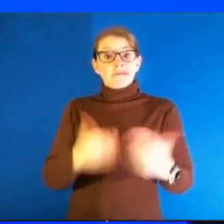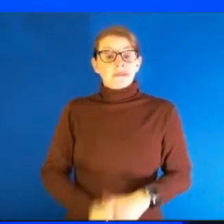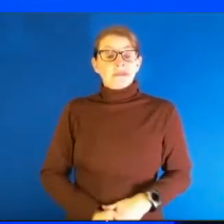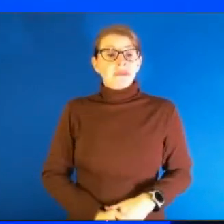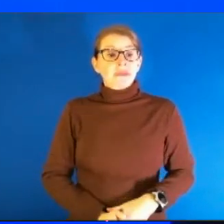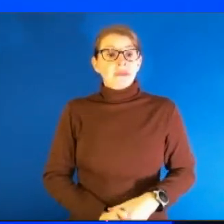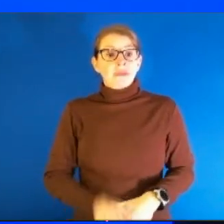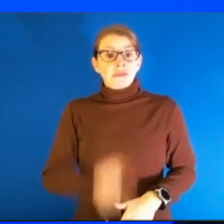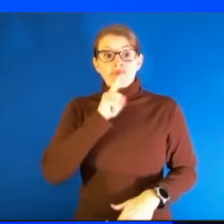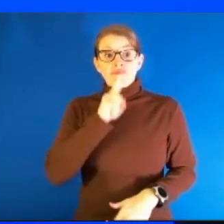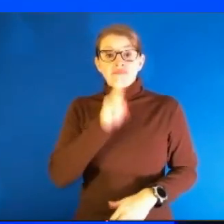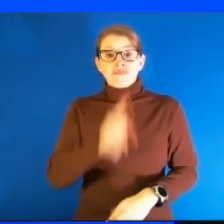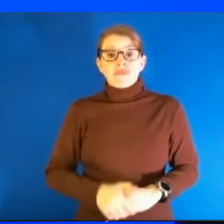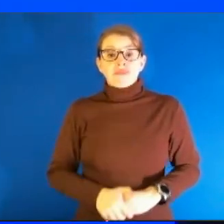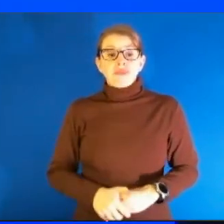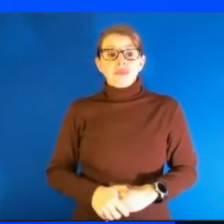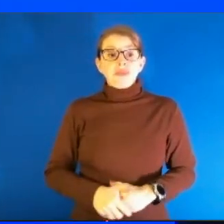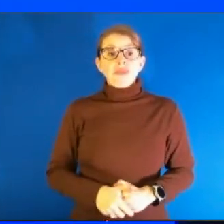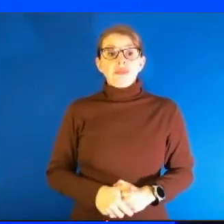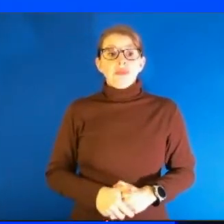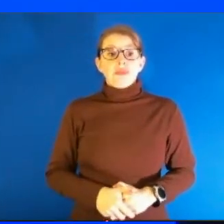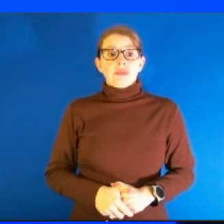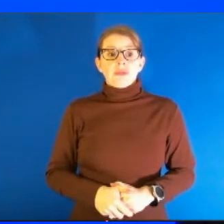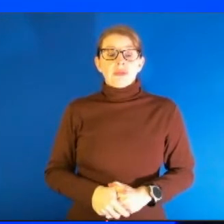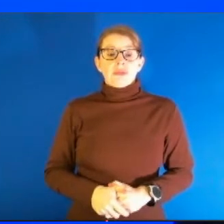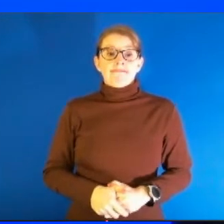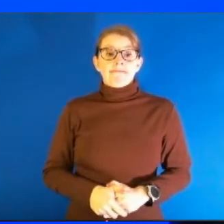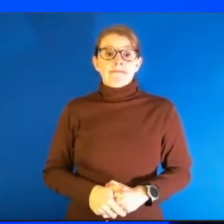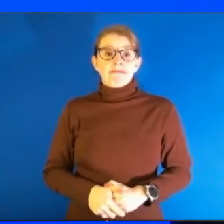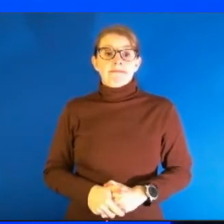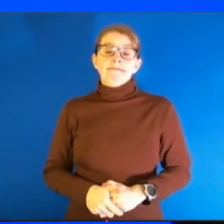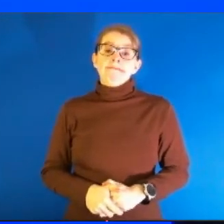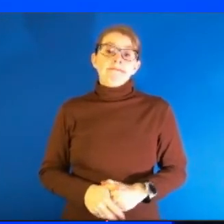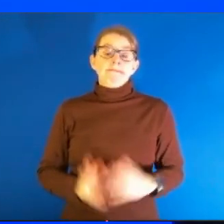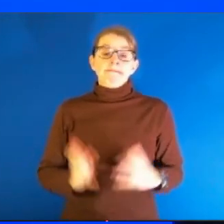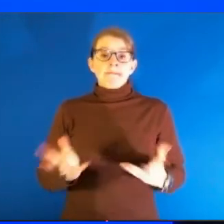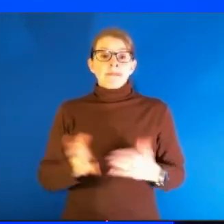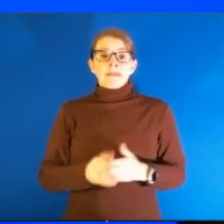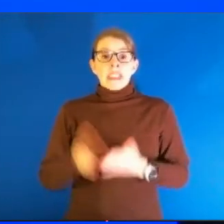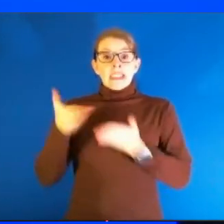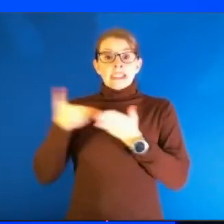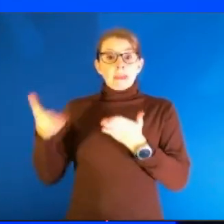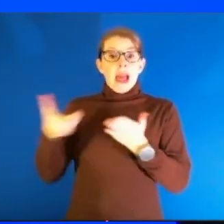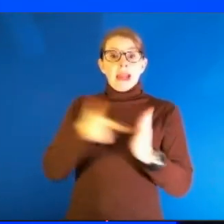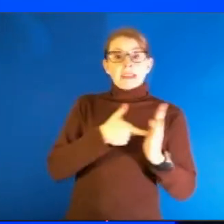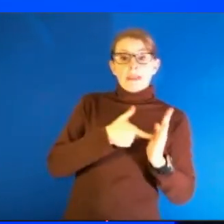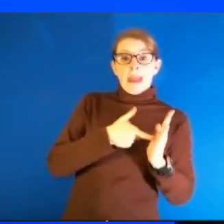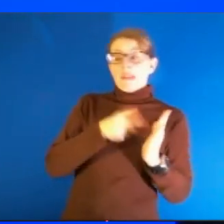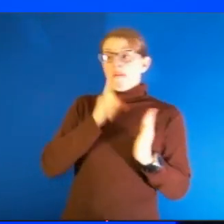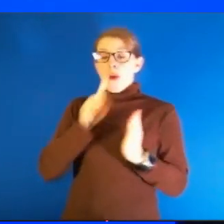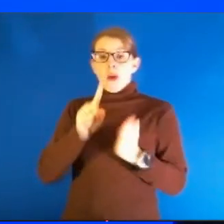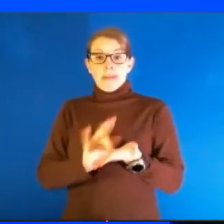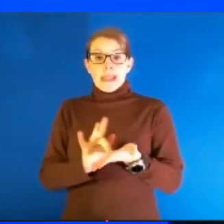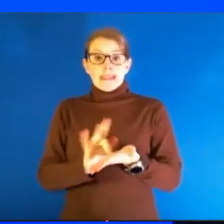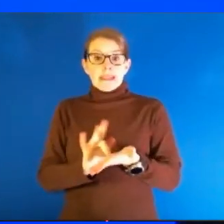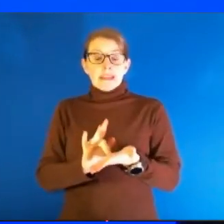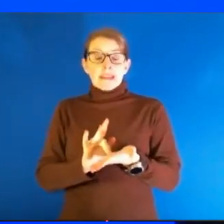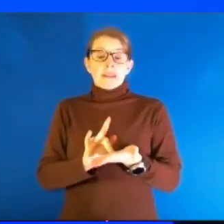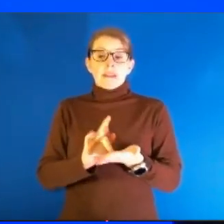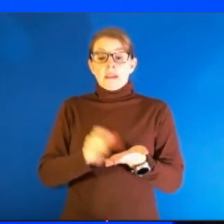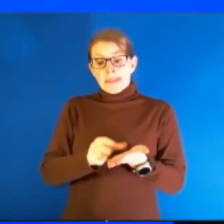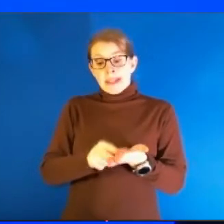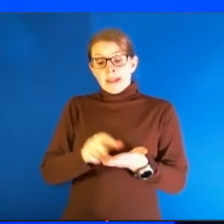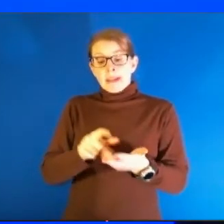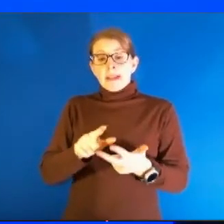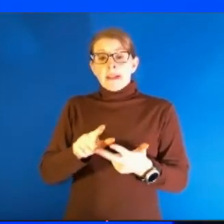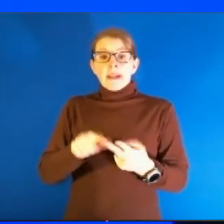Sure. No, the supply and demand of these drugs, the pills and the monoclonal antibodies,